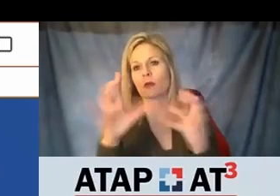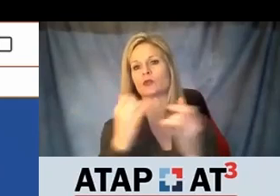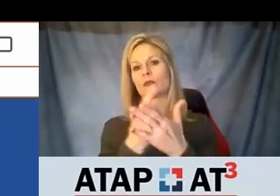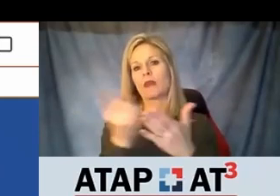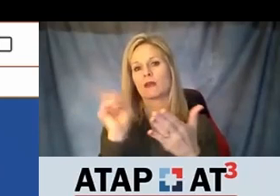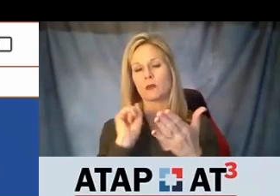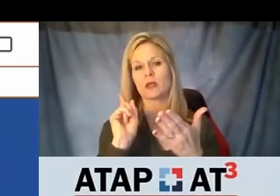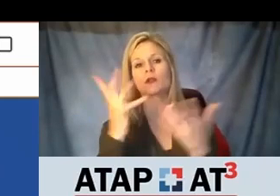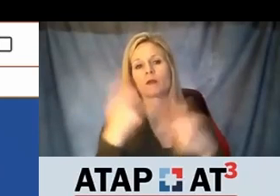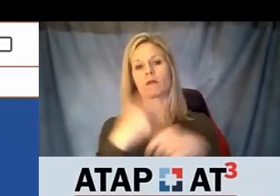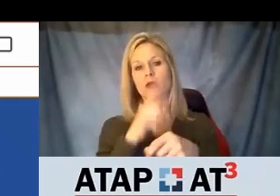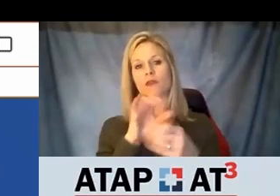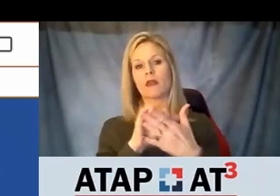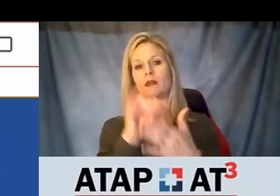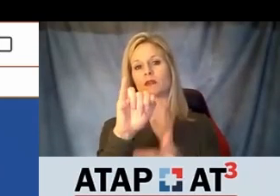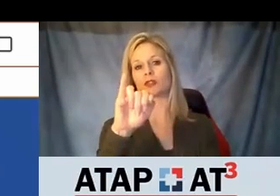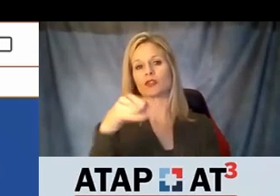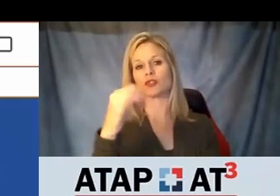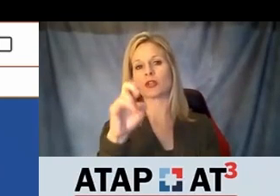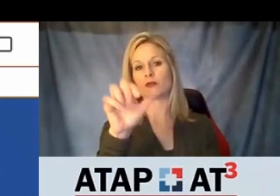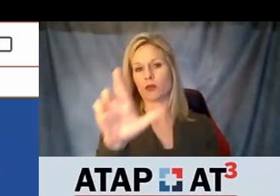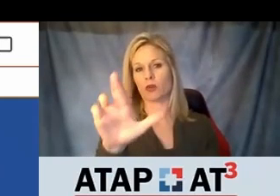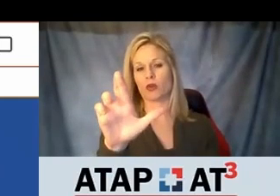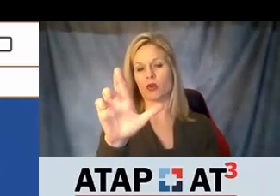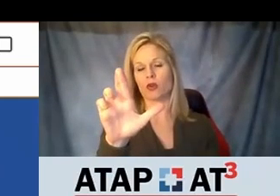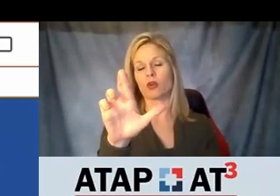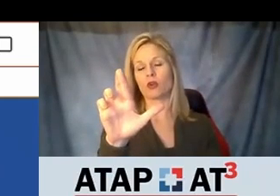so I want to make sure that Jennifer has plenty of time.